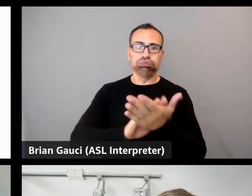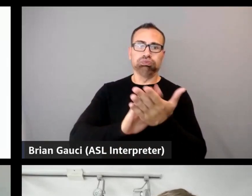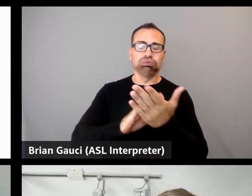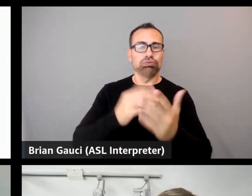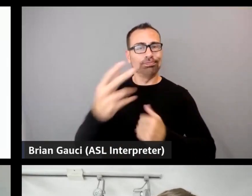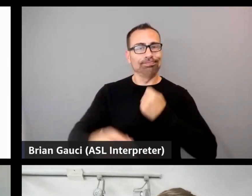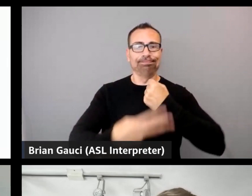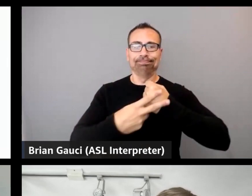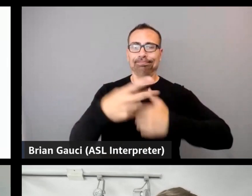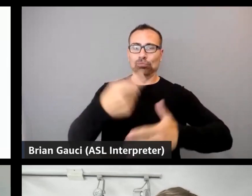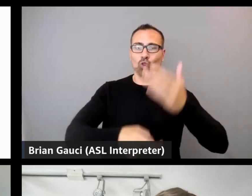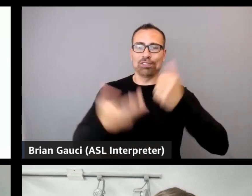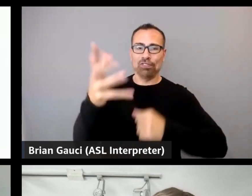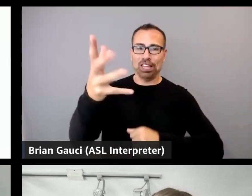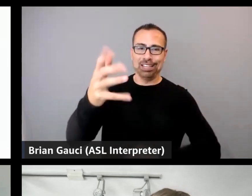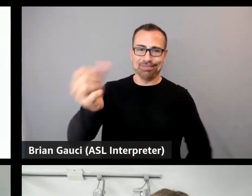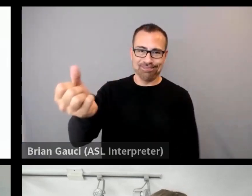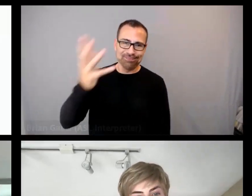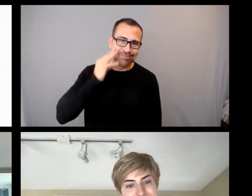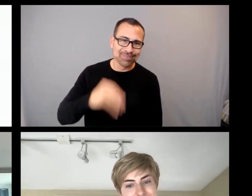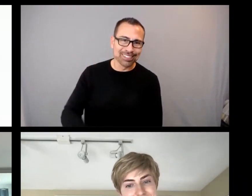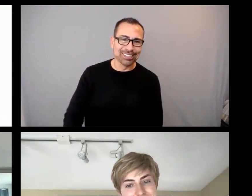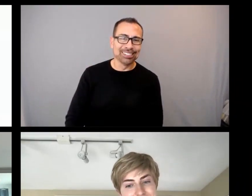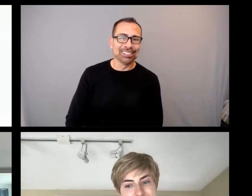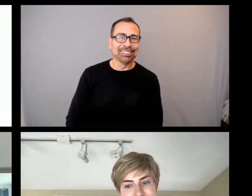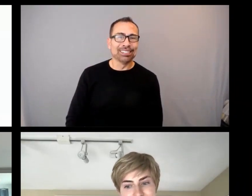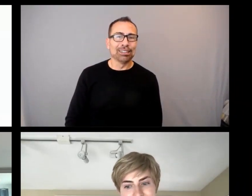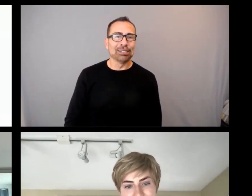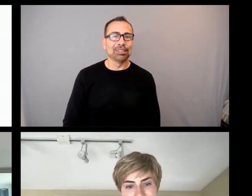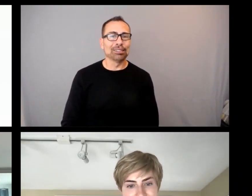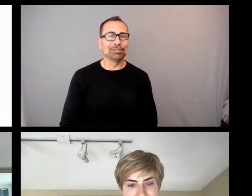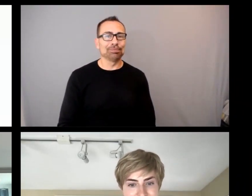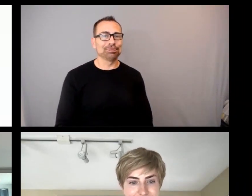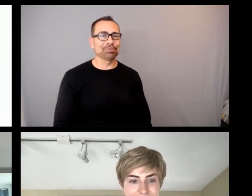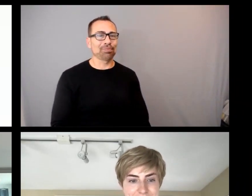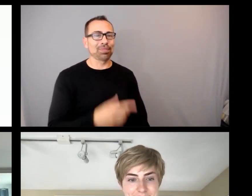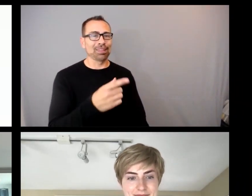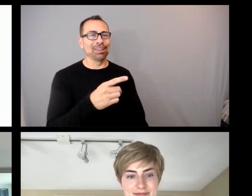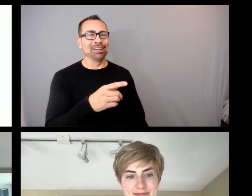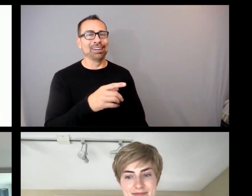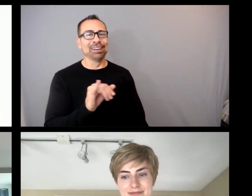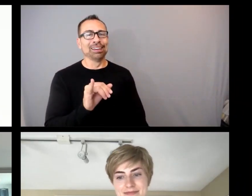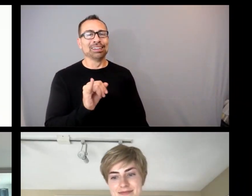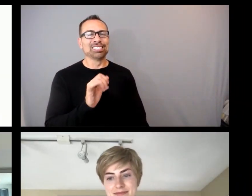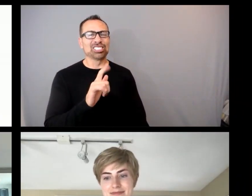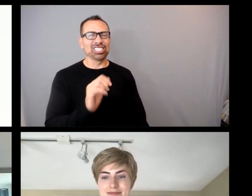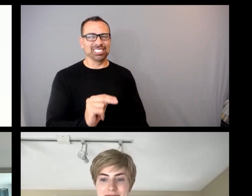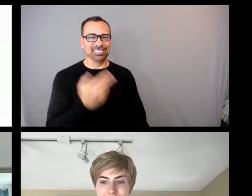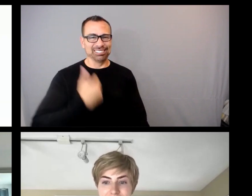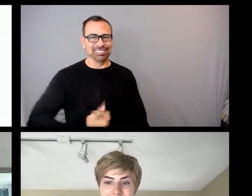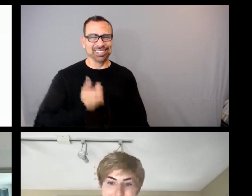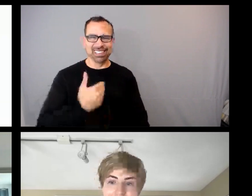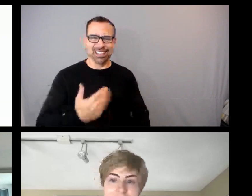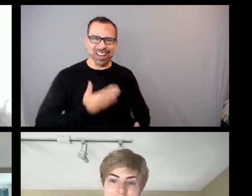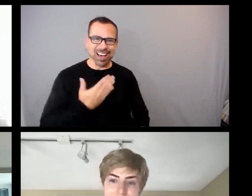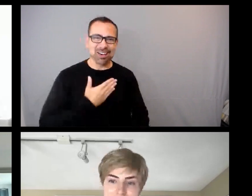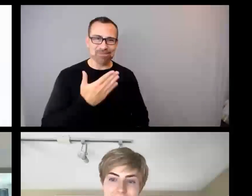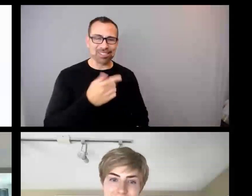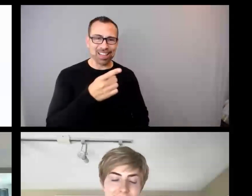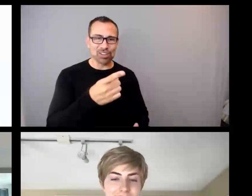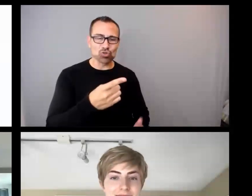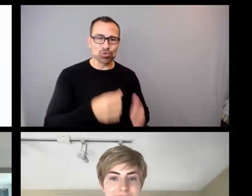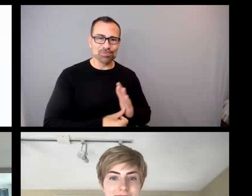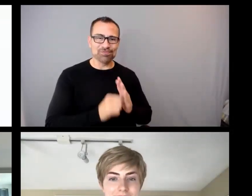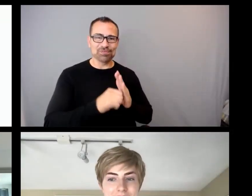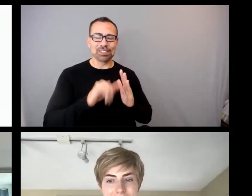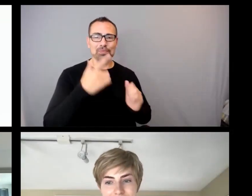Omics. I'm glad you just reiterated that, because that's what Alex in the chat was kind of, I guess, observing too. And so it's